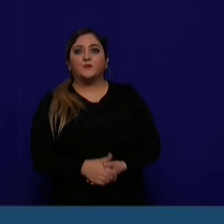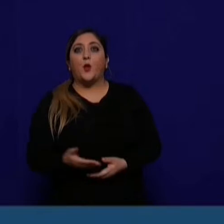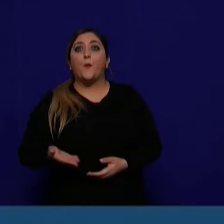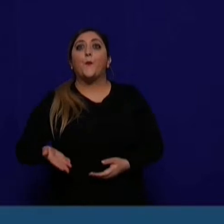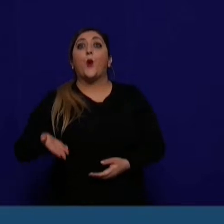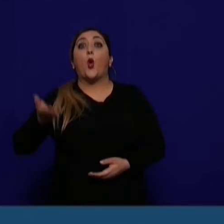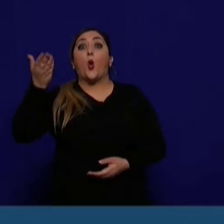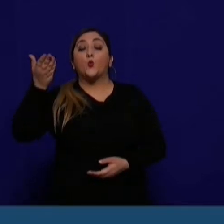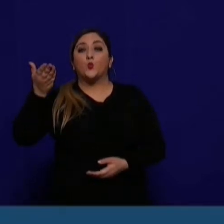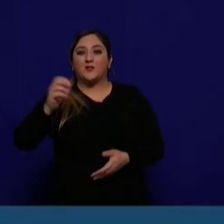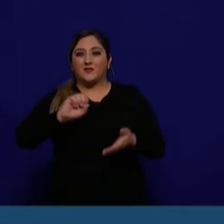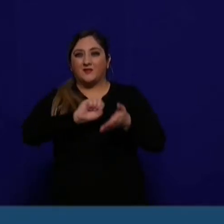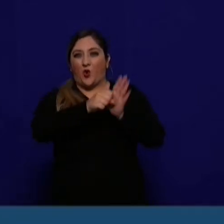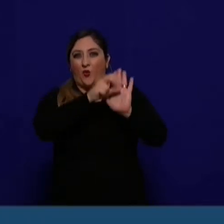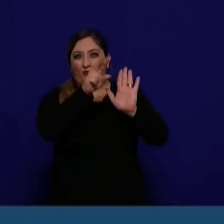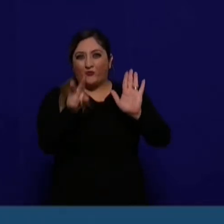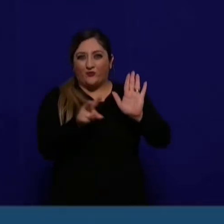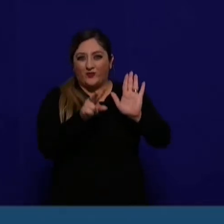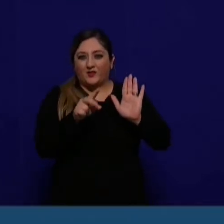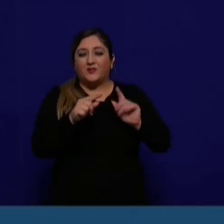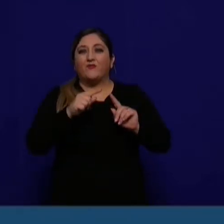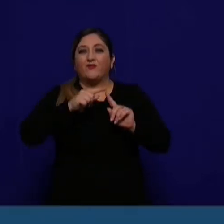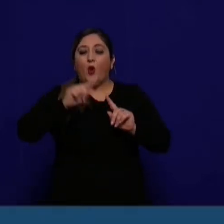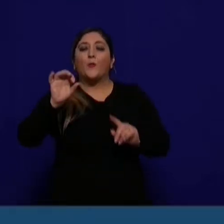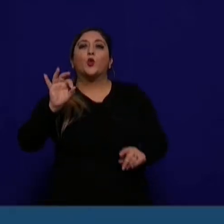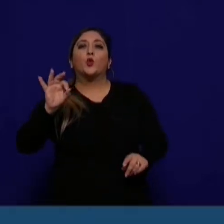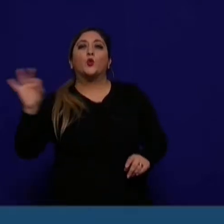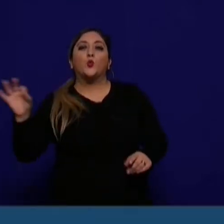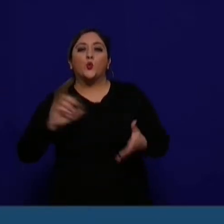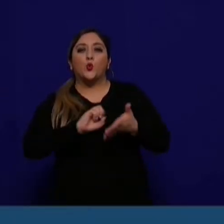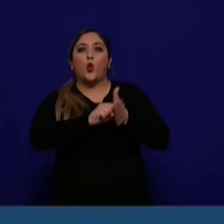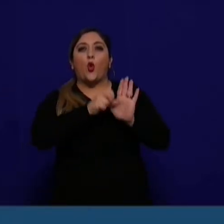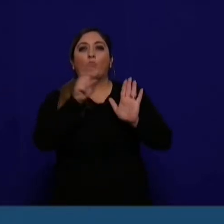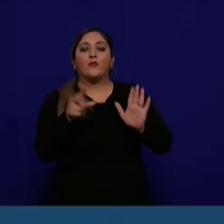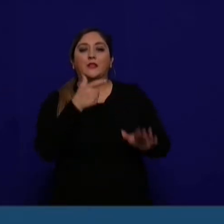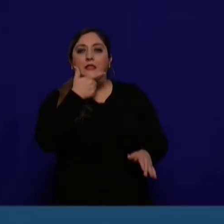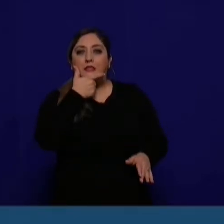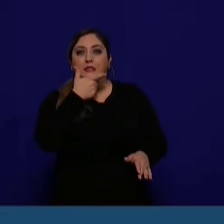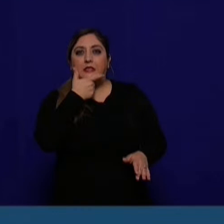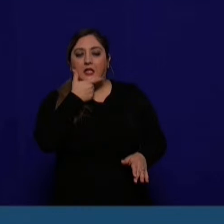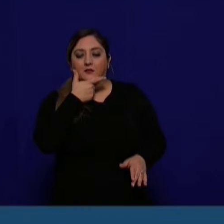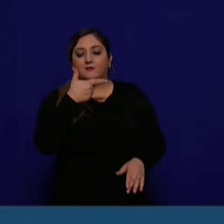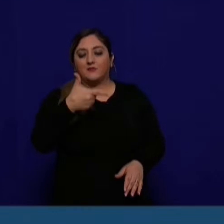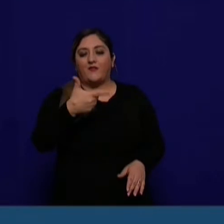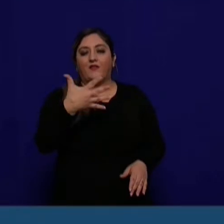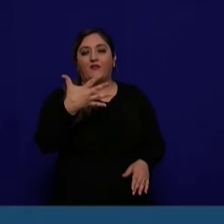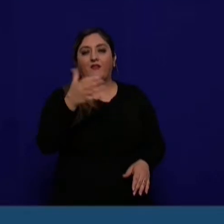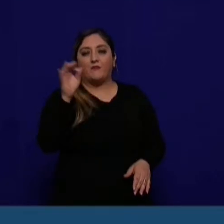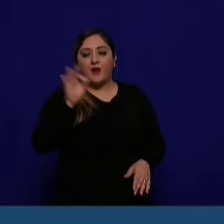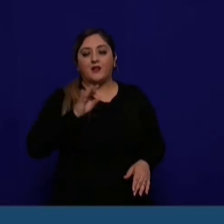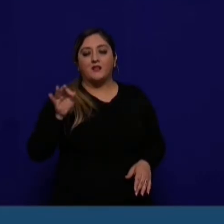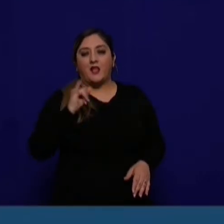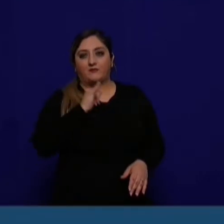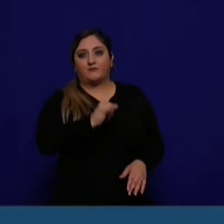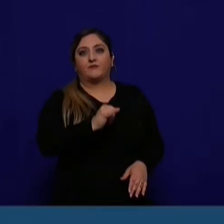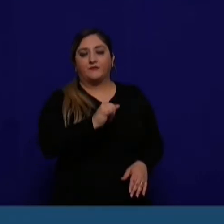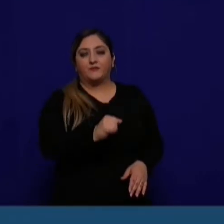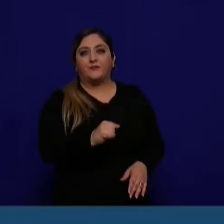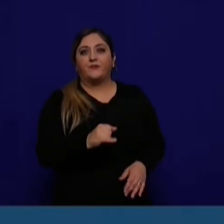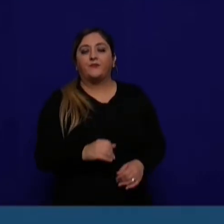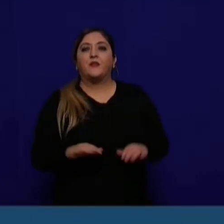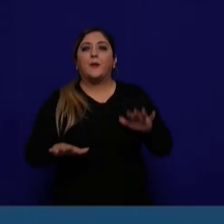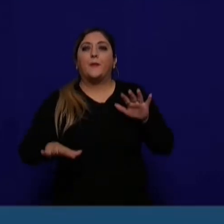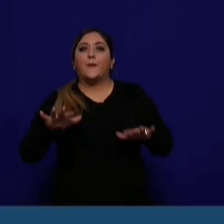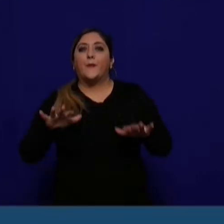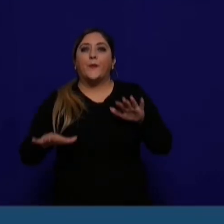UK variant. We have 75% of the positive cases which are attributed to the UK variant. The average age